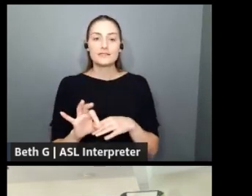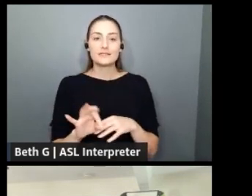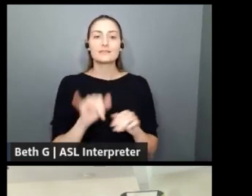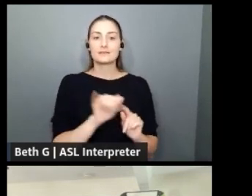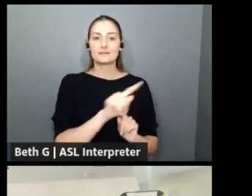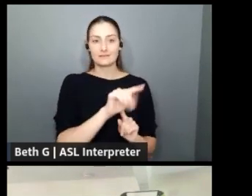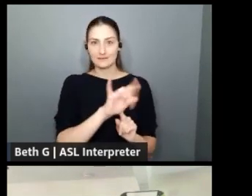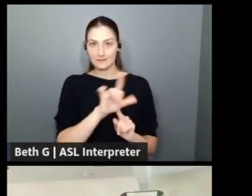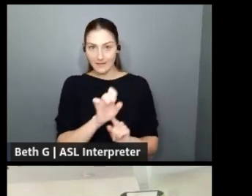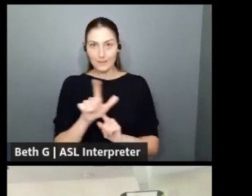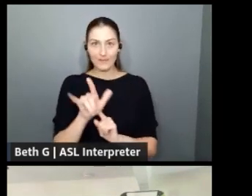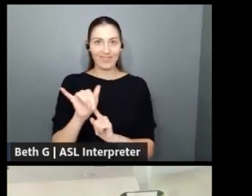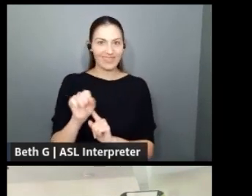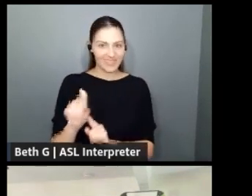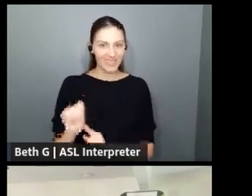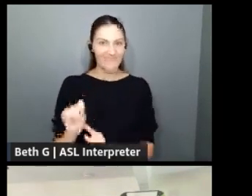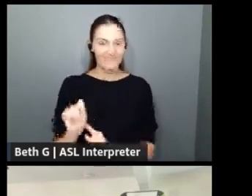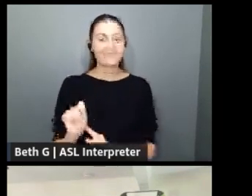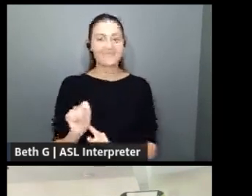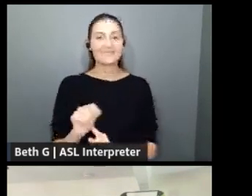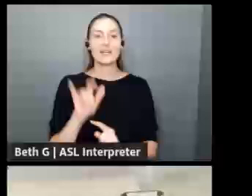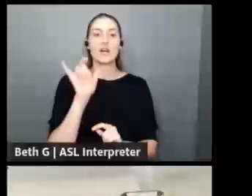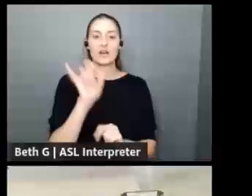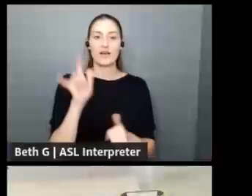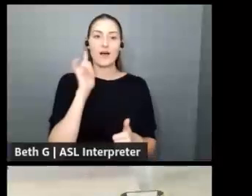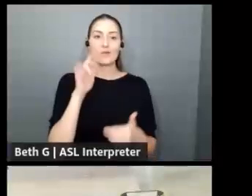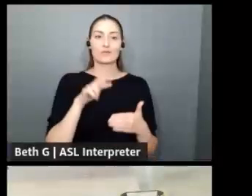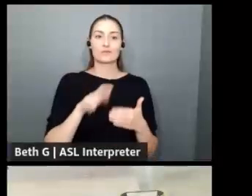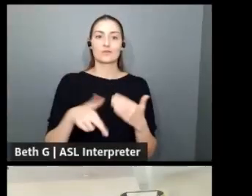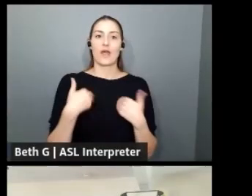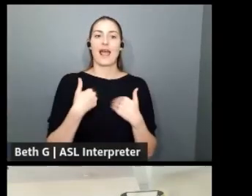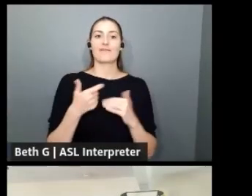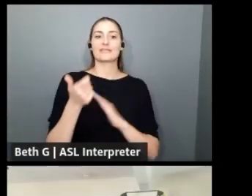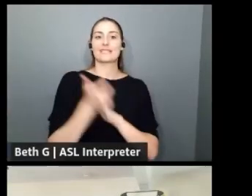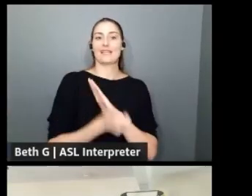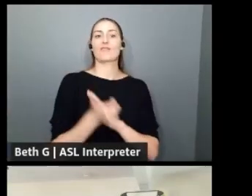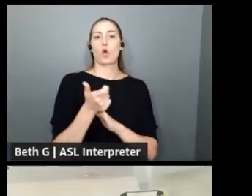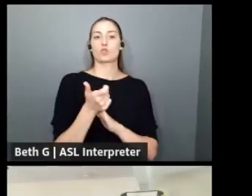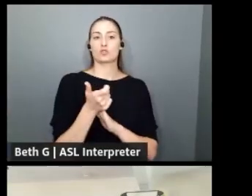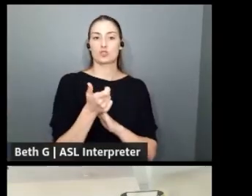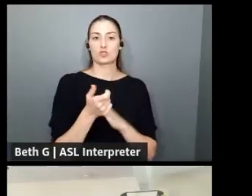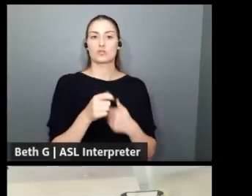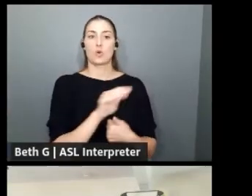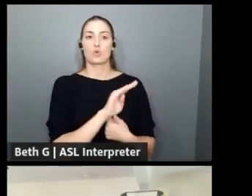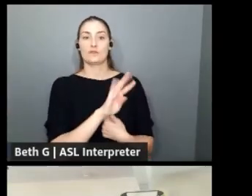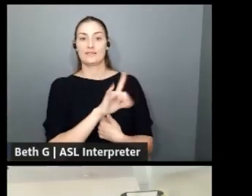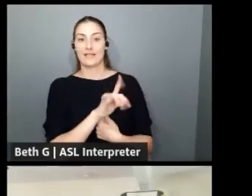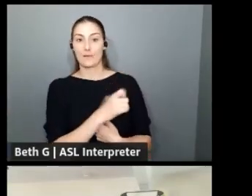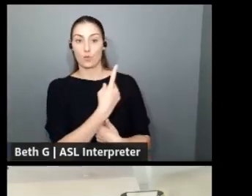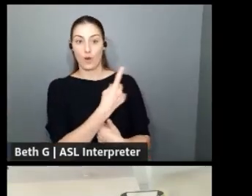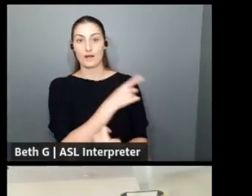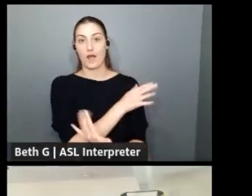here. So this would resolve to, in the default case, a list of strings with table 1 up till table 10.